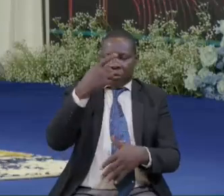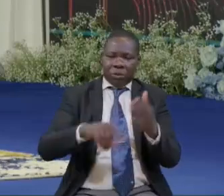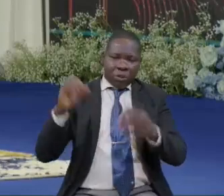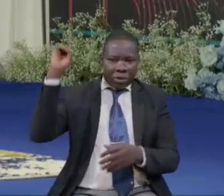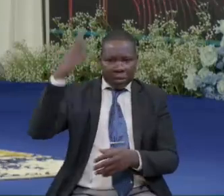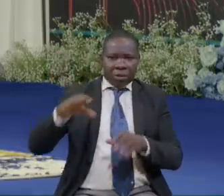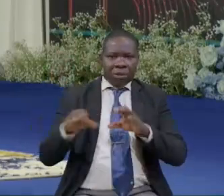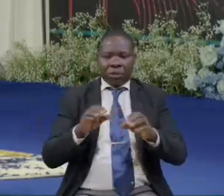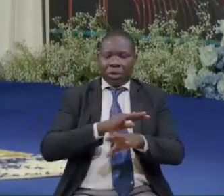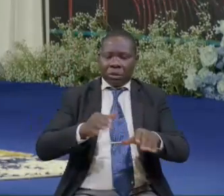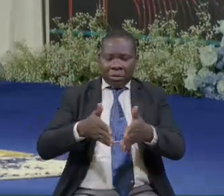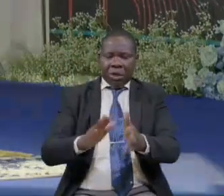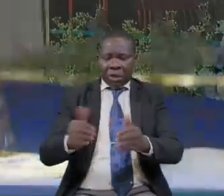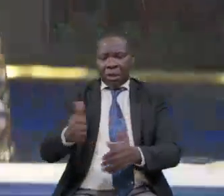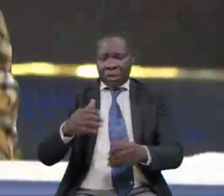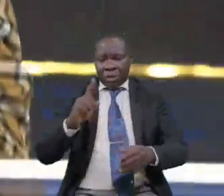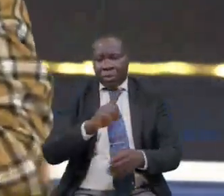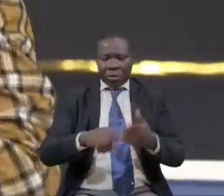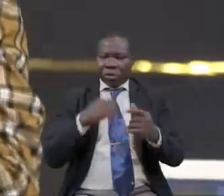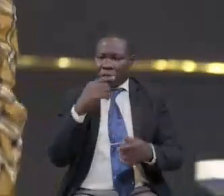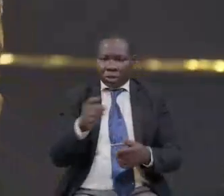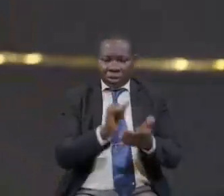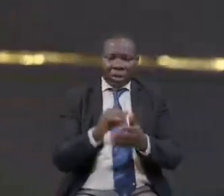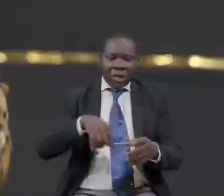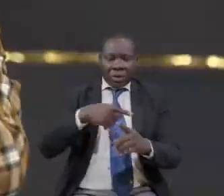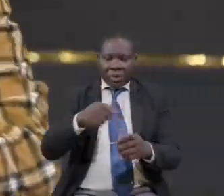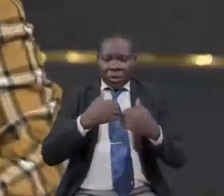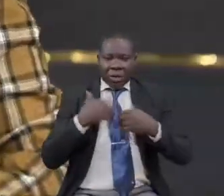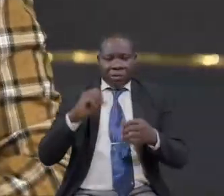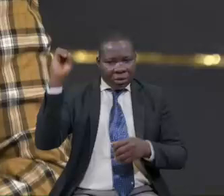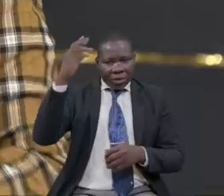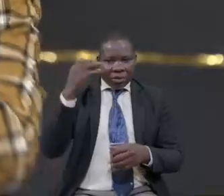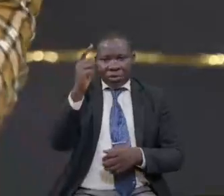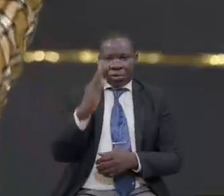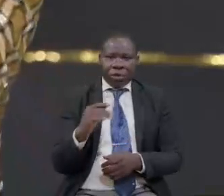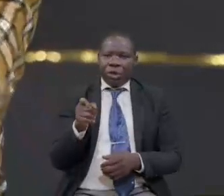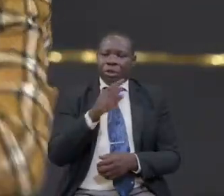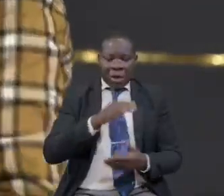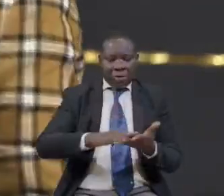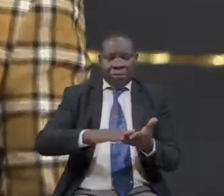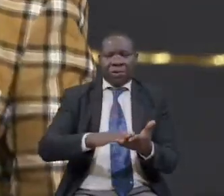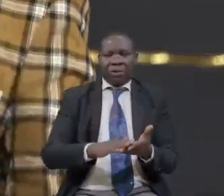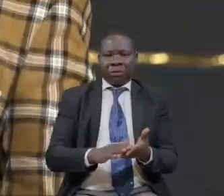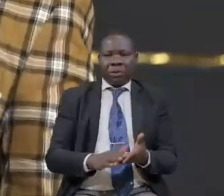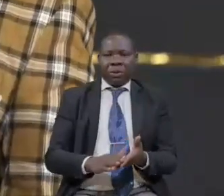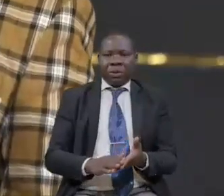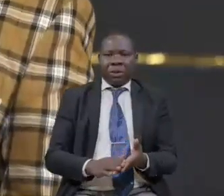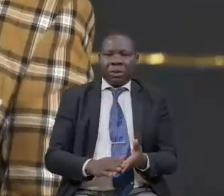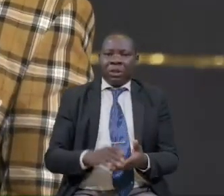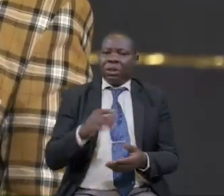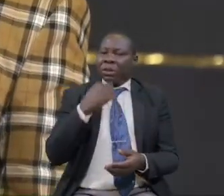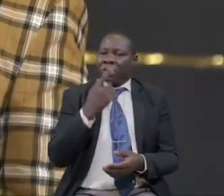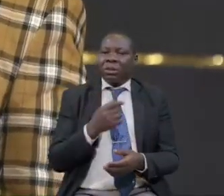to tell you that, you know, when you have the grace of God, you are forgiven. If they say you are forgiven for